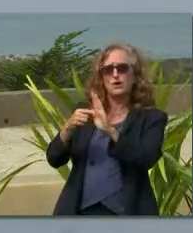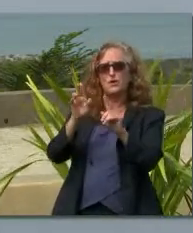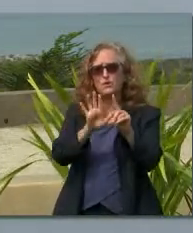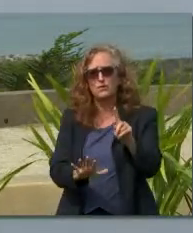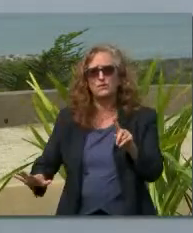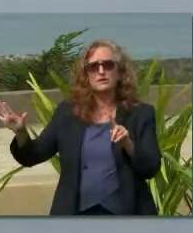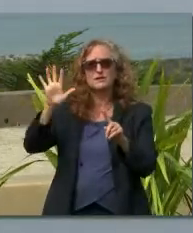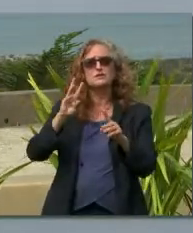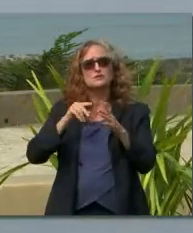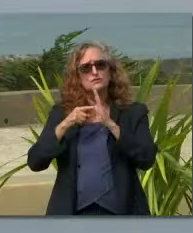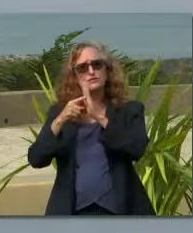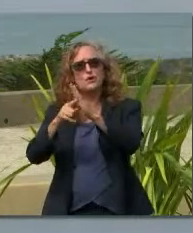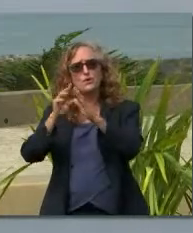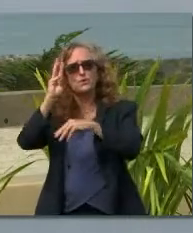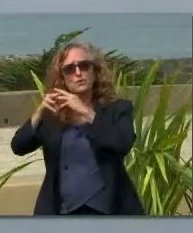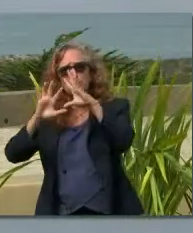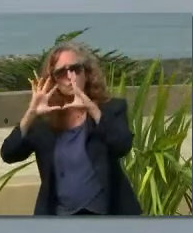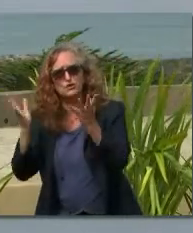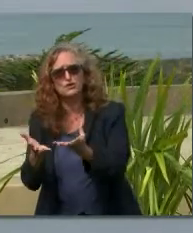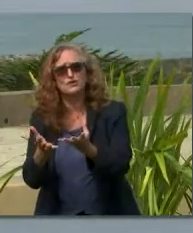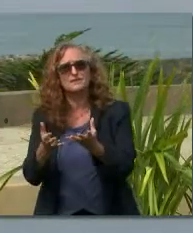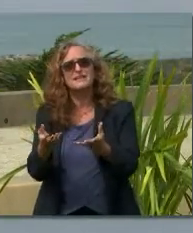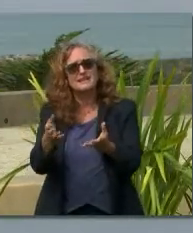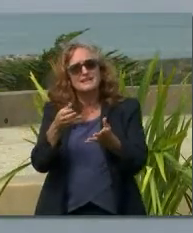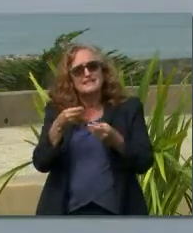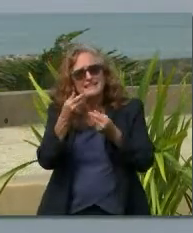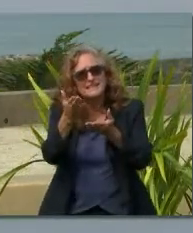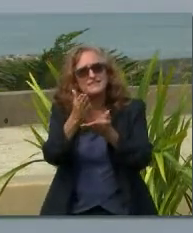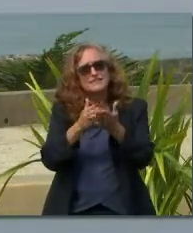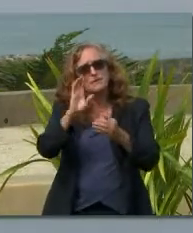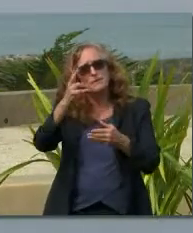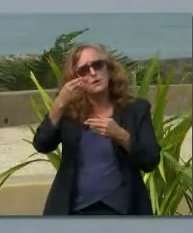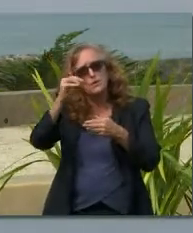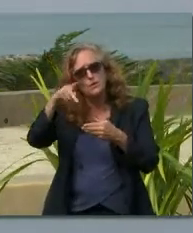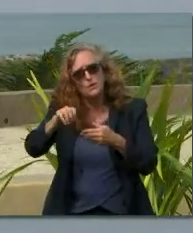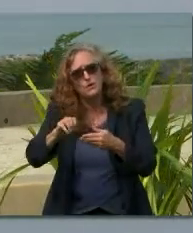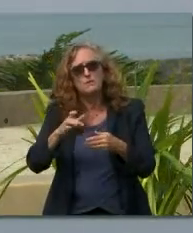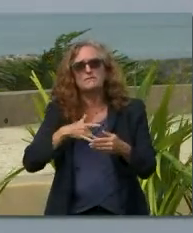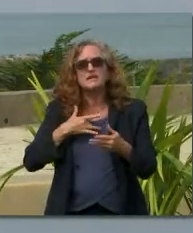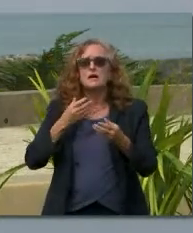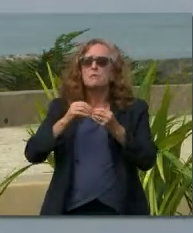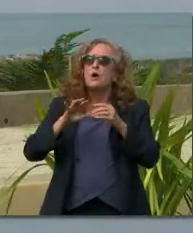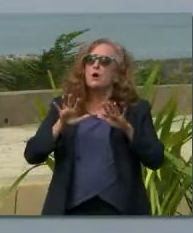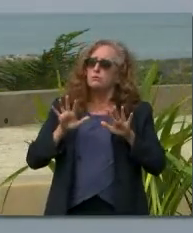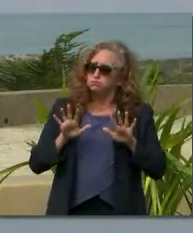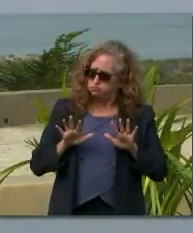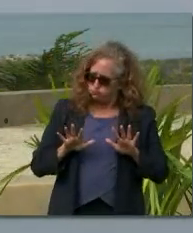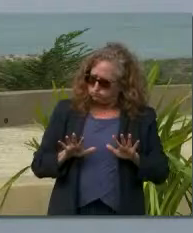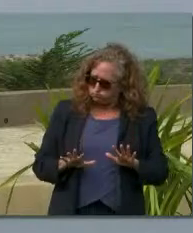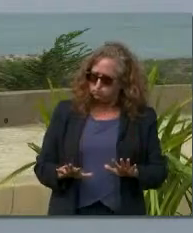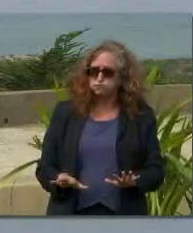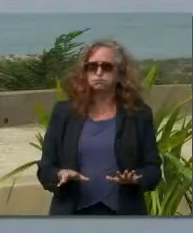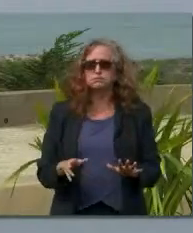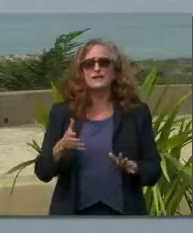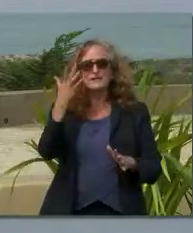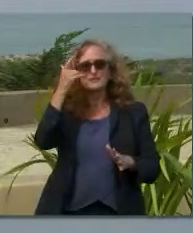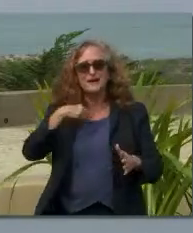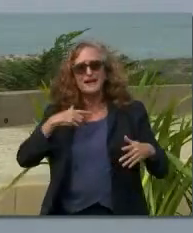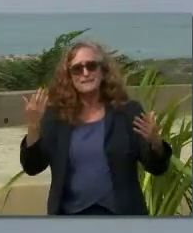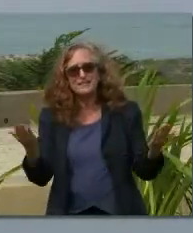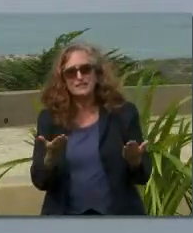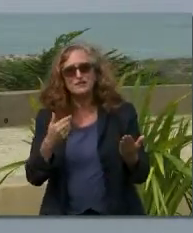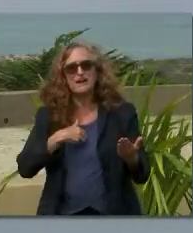us. That should give us, you know, just a little bit better sense of well-being. And so I'm here in that spirit